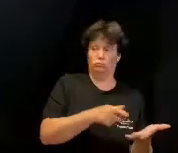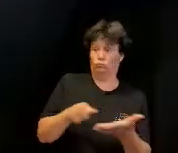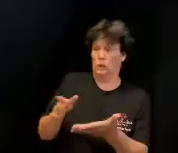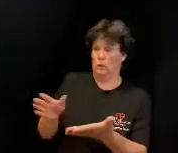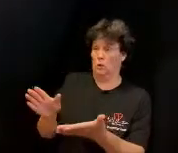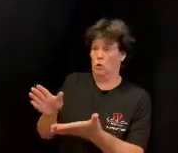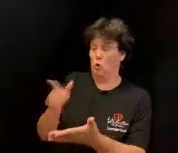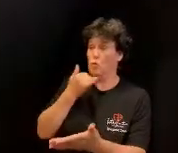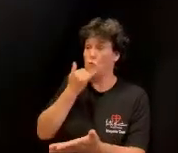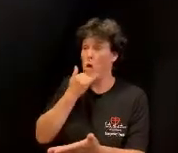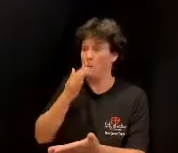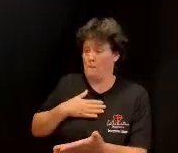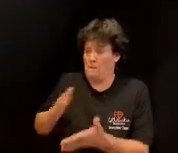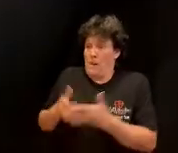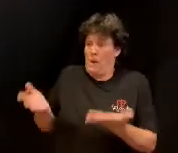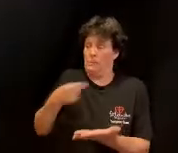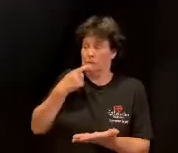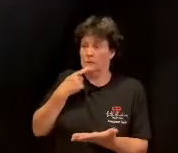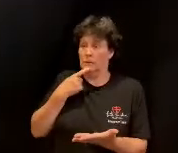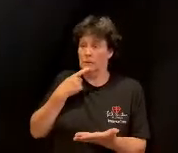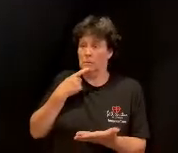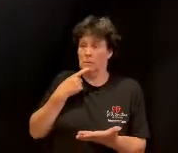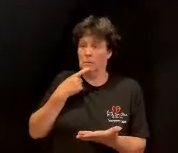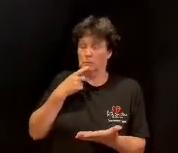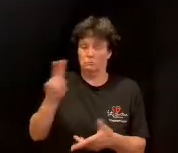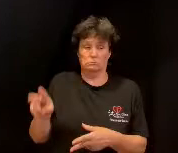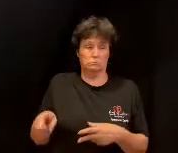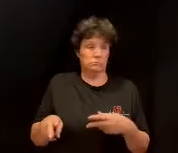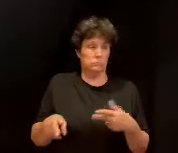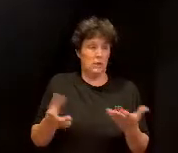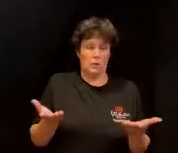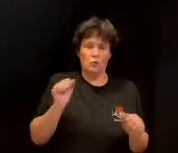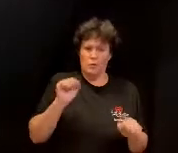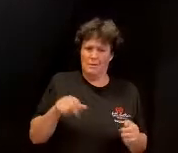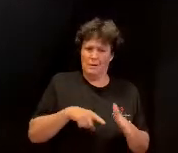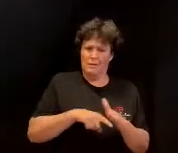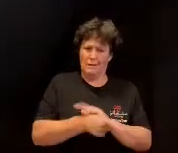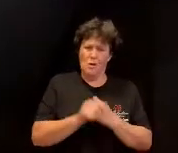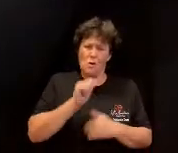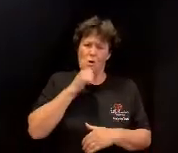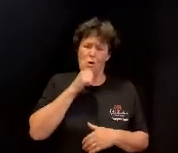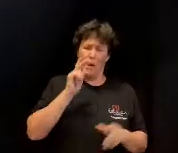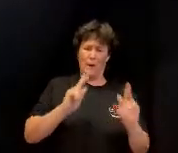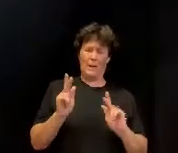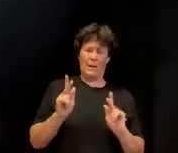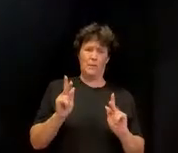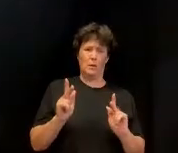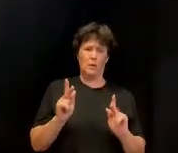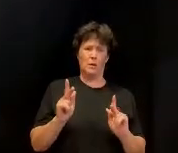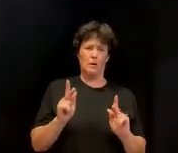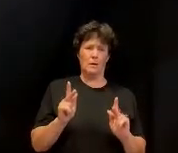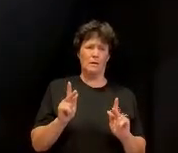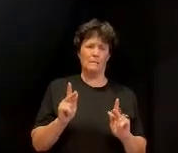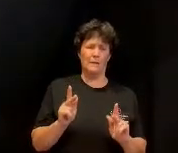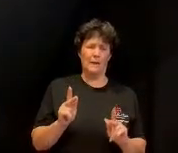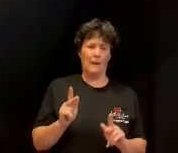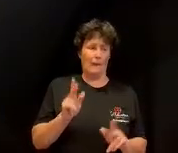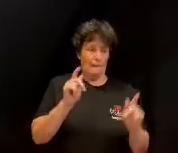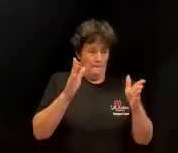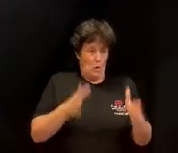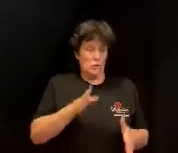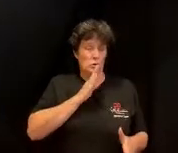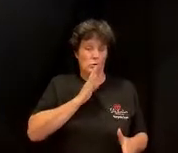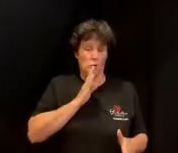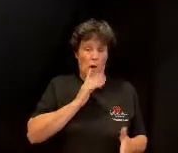Next thing you know, man, they got people laying all over the floor. That's what that person was telling me. It just the heaps of condemnation that comes